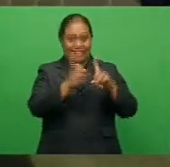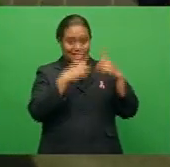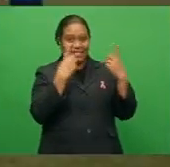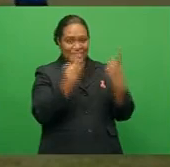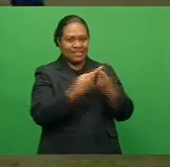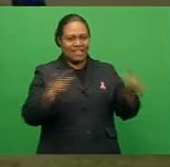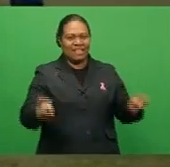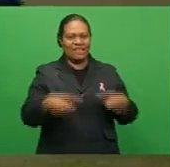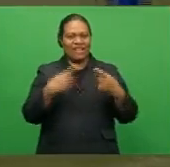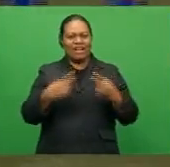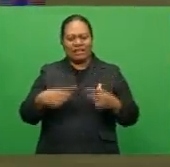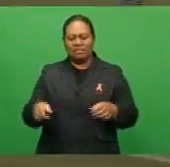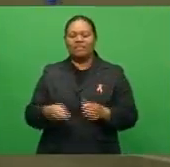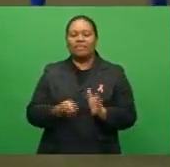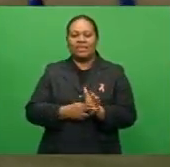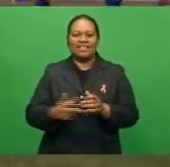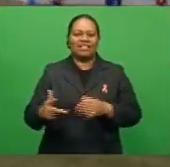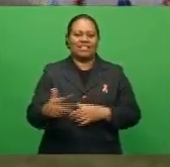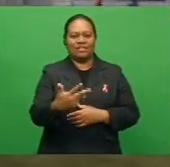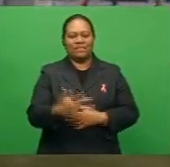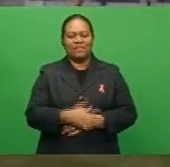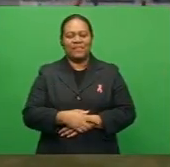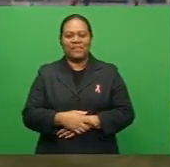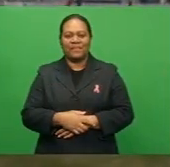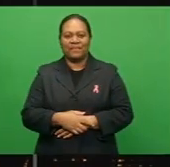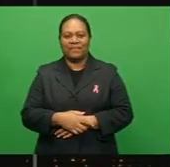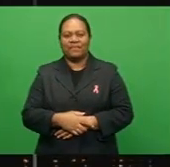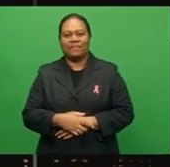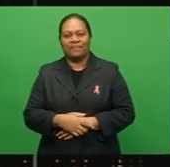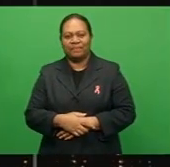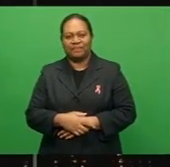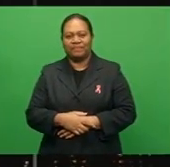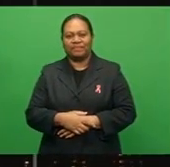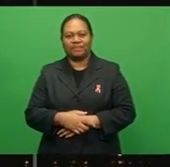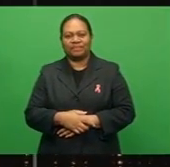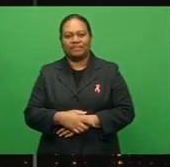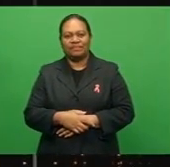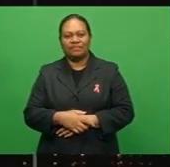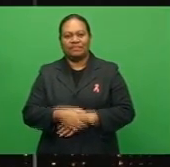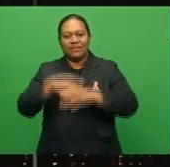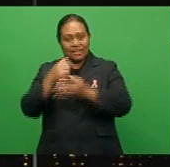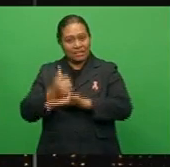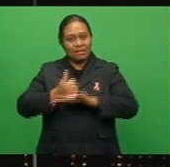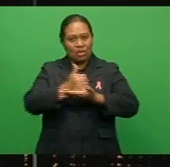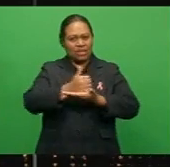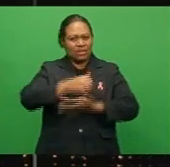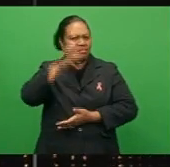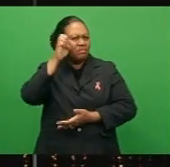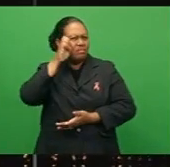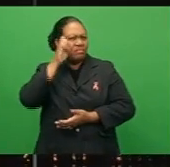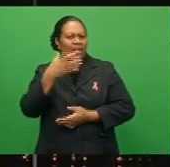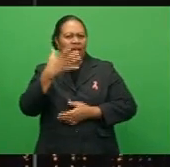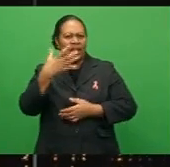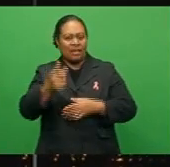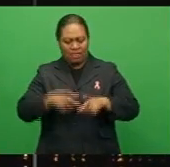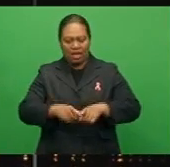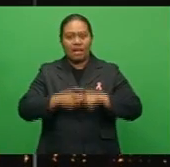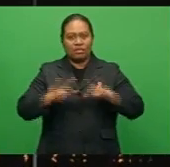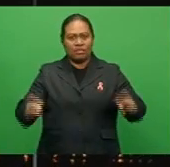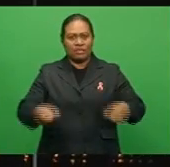I think we will have, hopefully we'll have a good ground to go and play in, especially with this kind of weather. It's anybody's game, so the boys got lucky